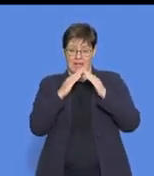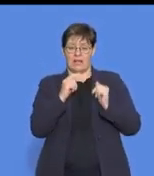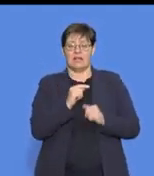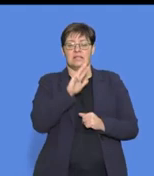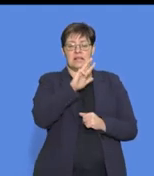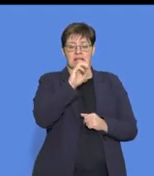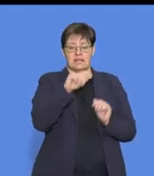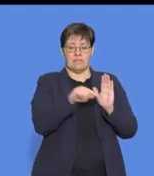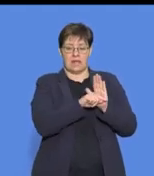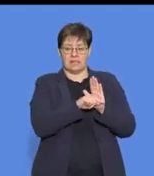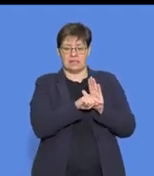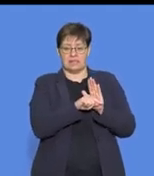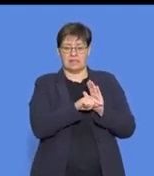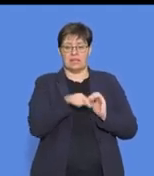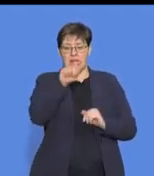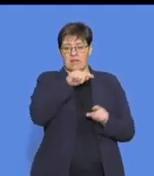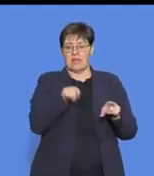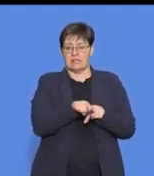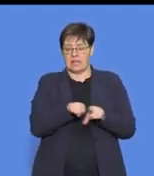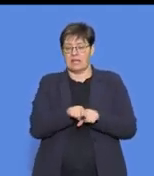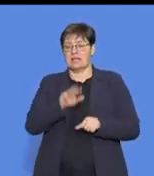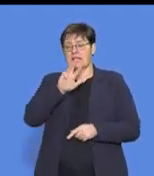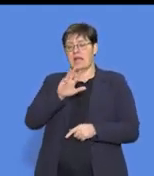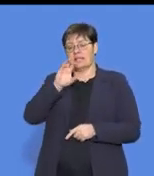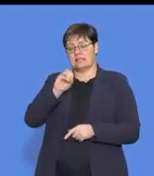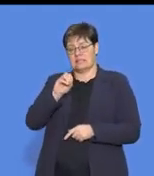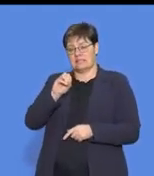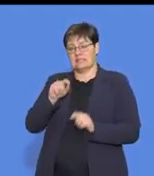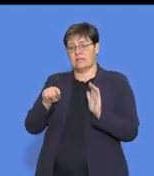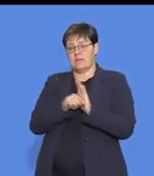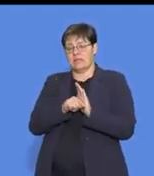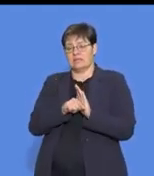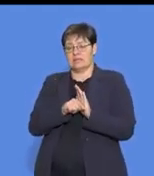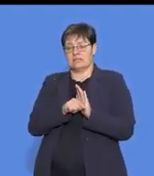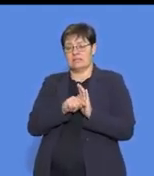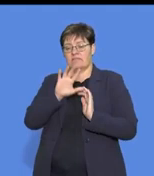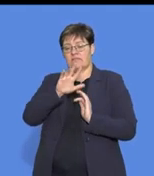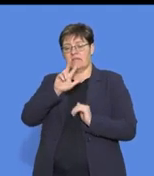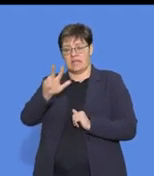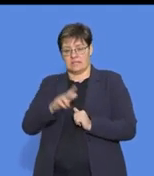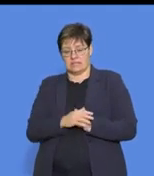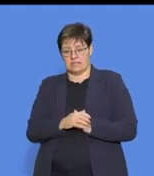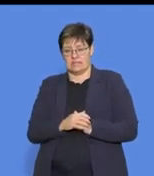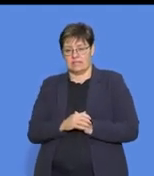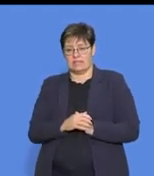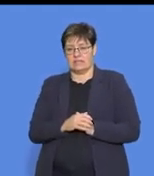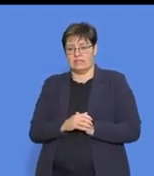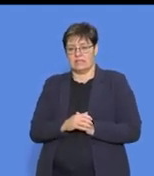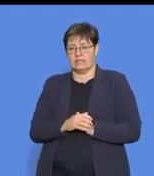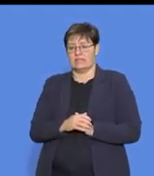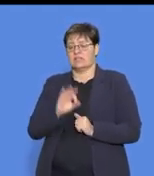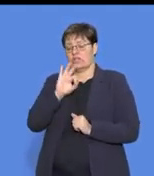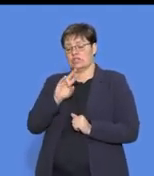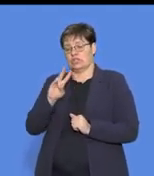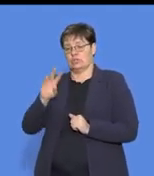angle A, which was 90 minus alpha, must now be 90 minus theta must now be 90 minus